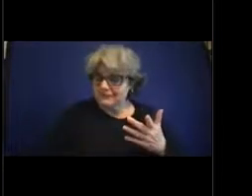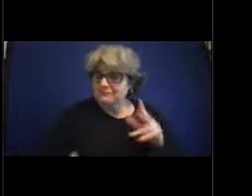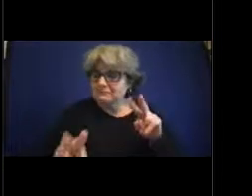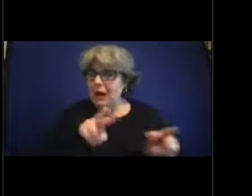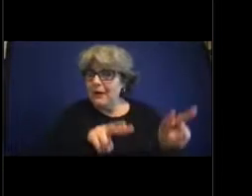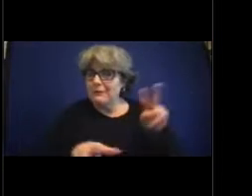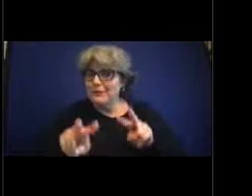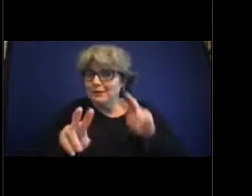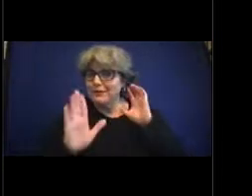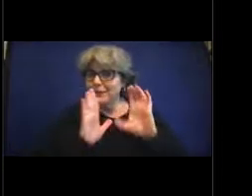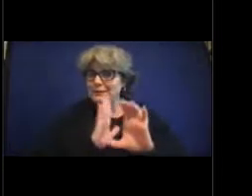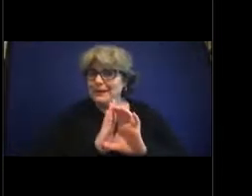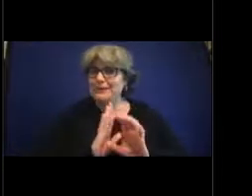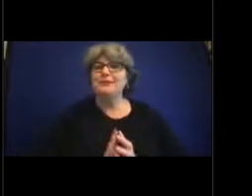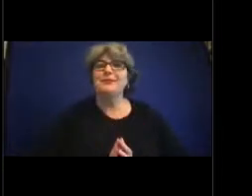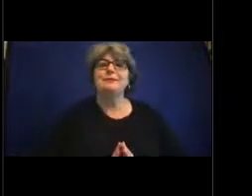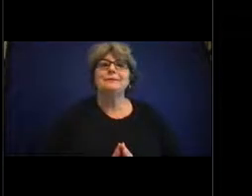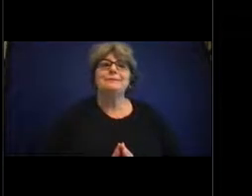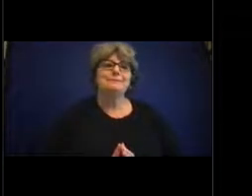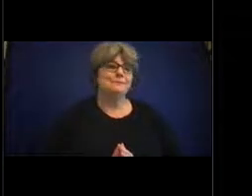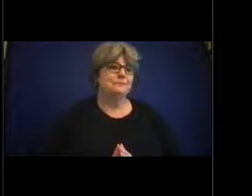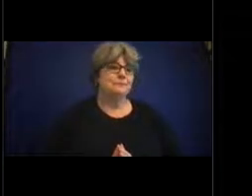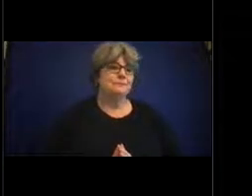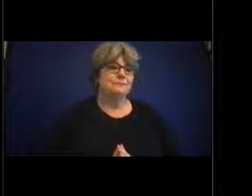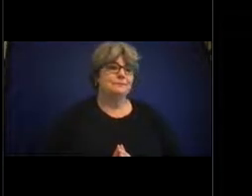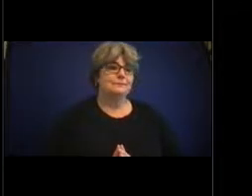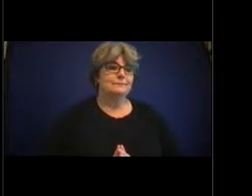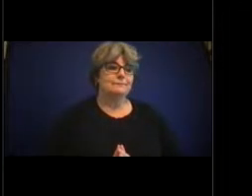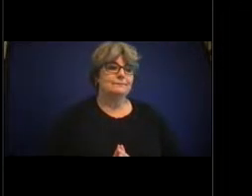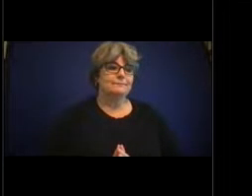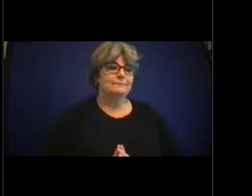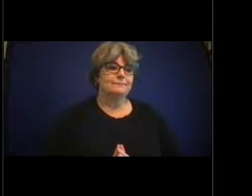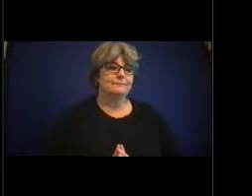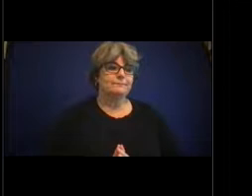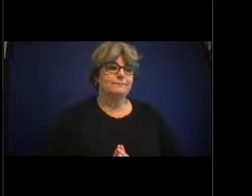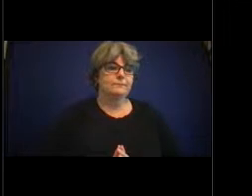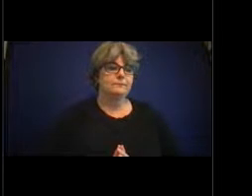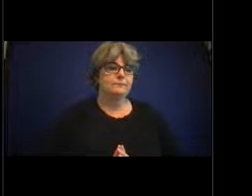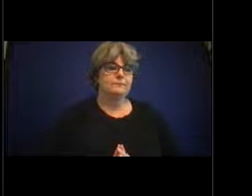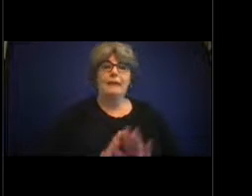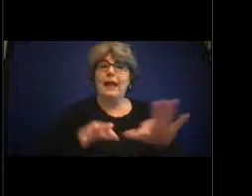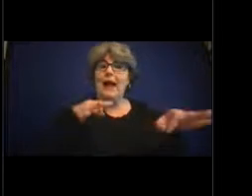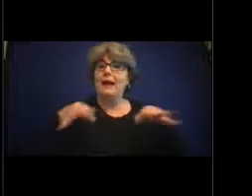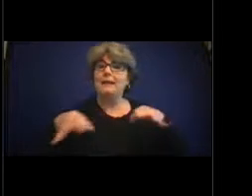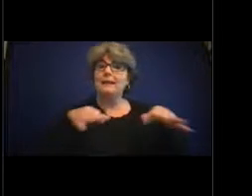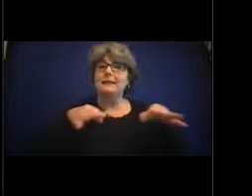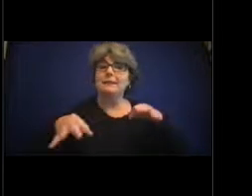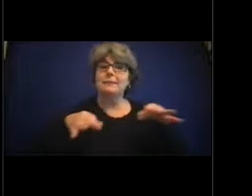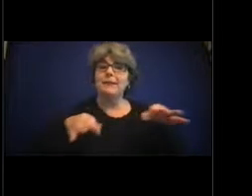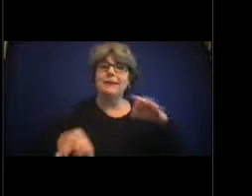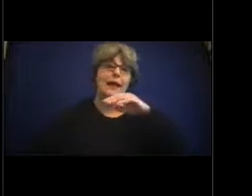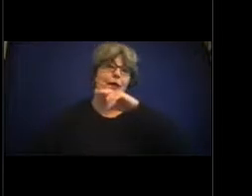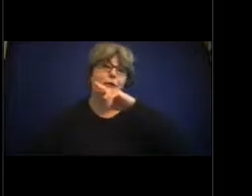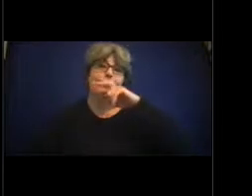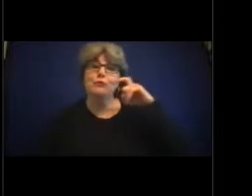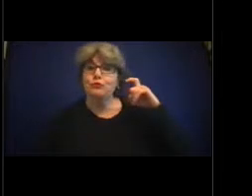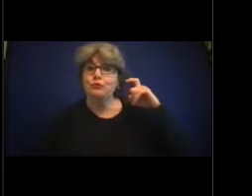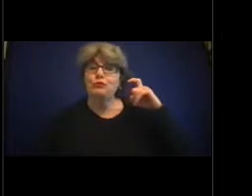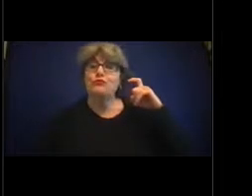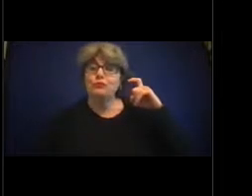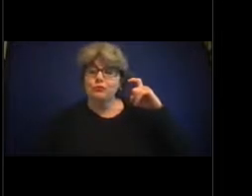observations there. If we go to the next slide, I'll just chat real quickly kind of about how the drought